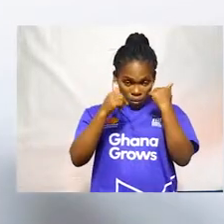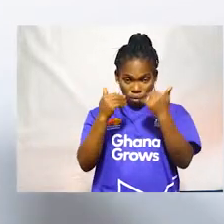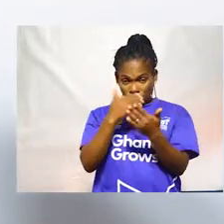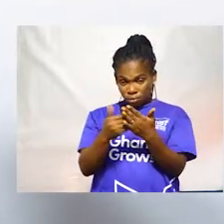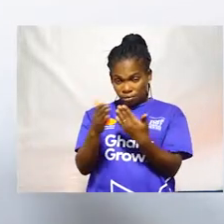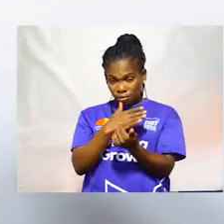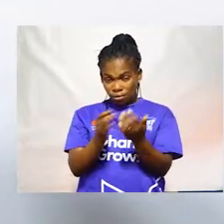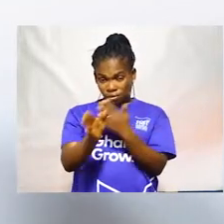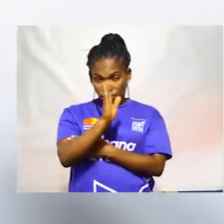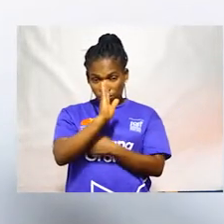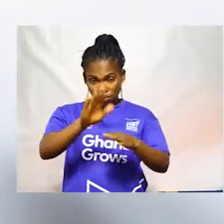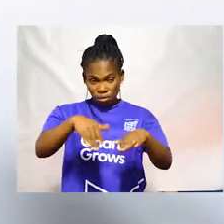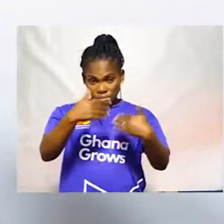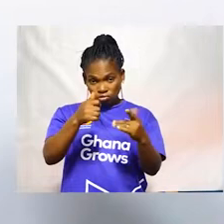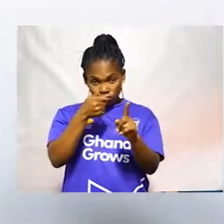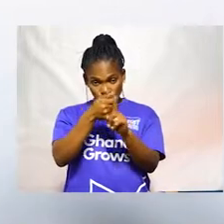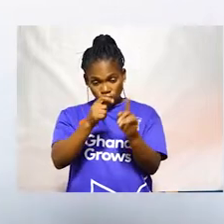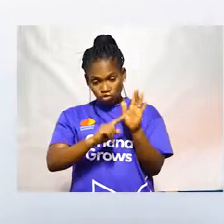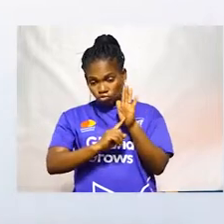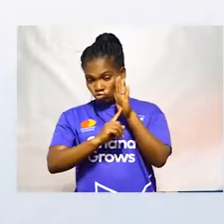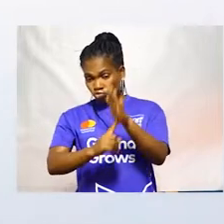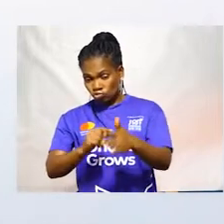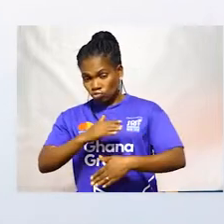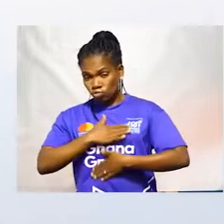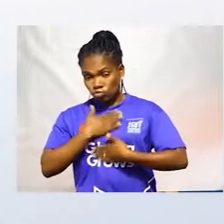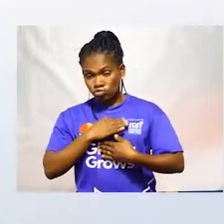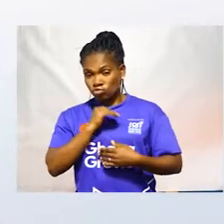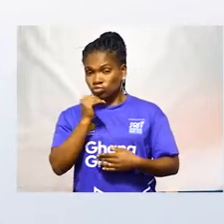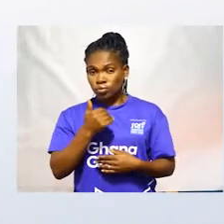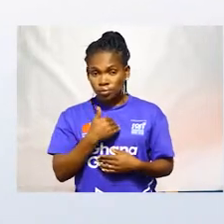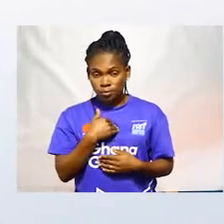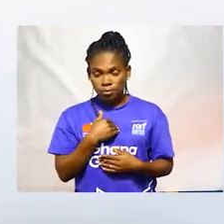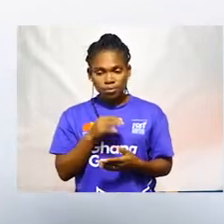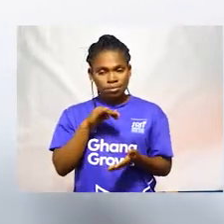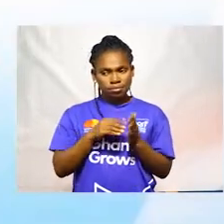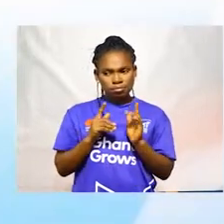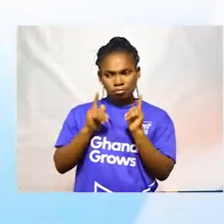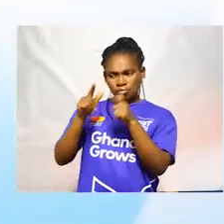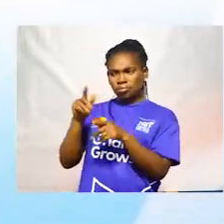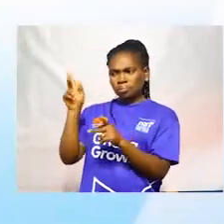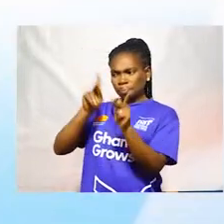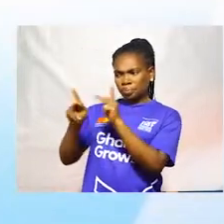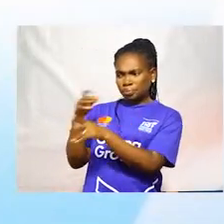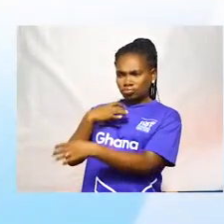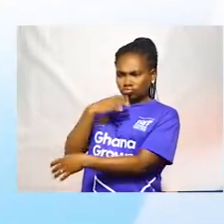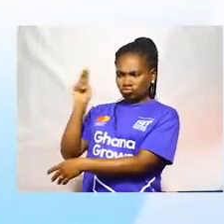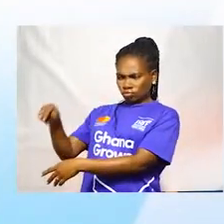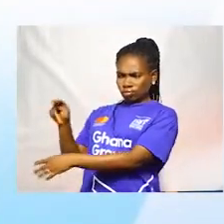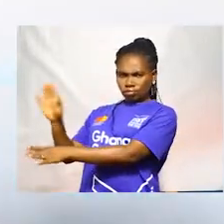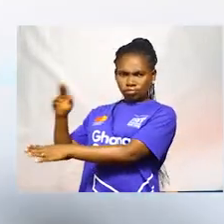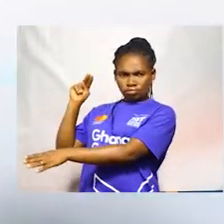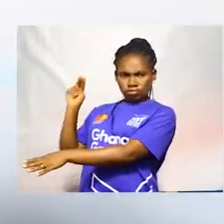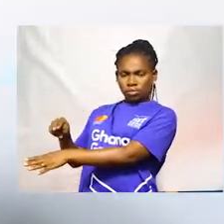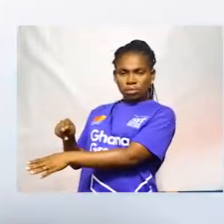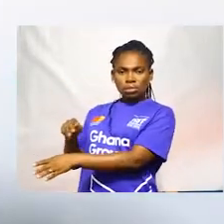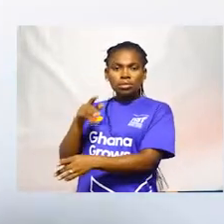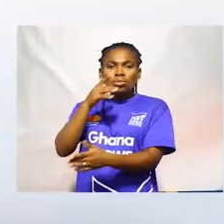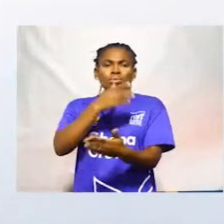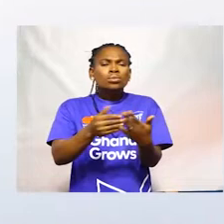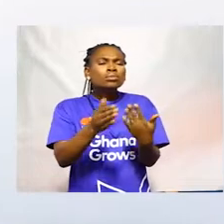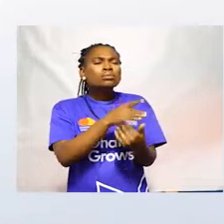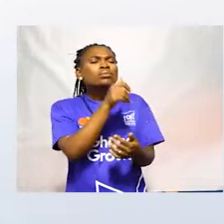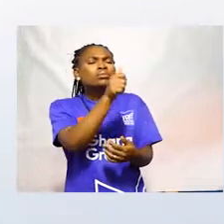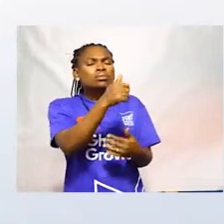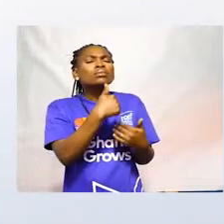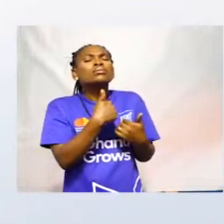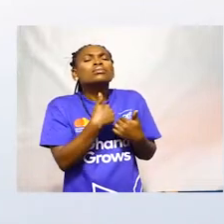value what God has given to us. We look at what another person has and we want that. No, you must appreciate